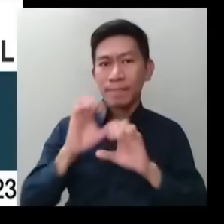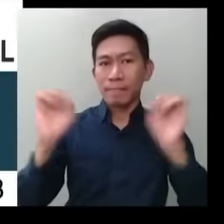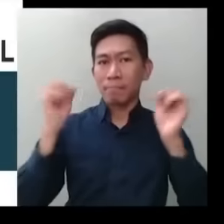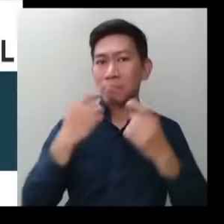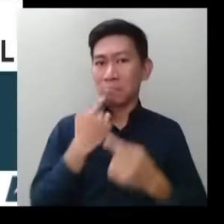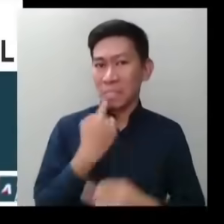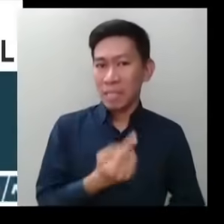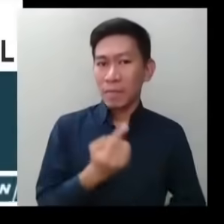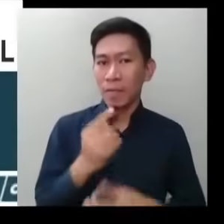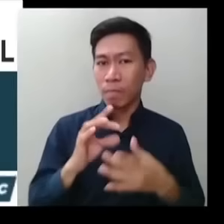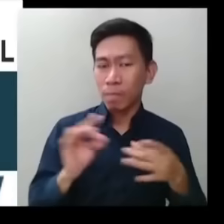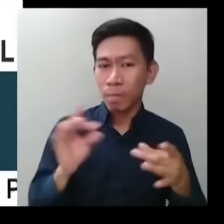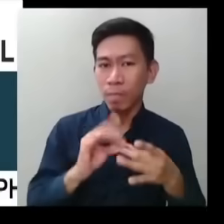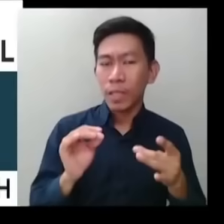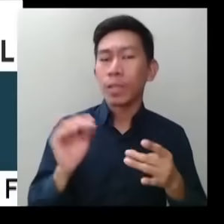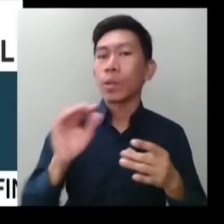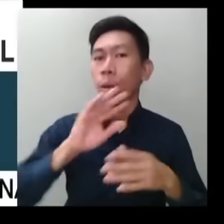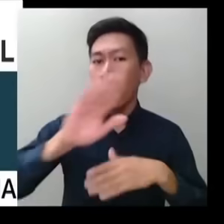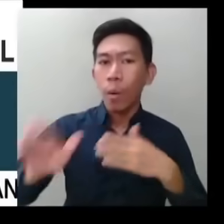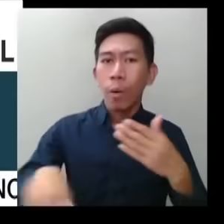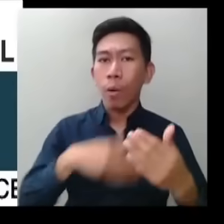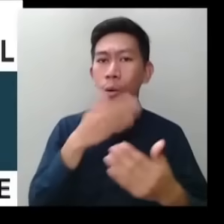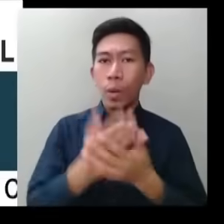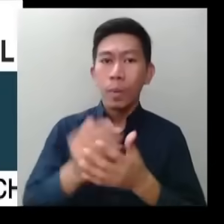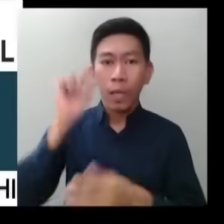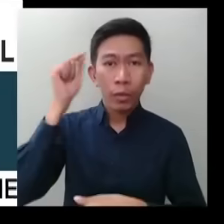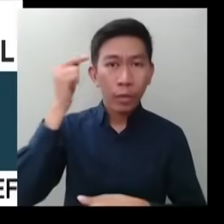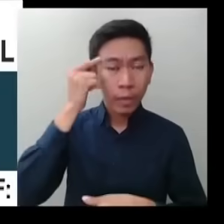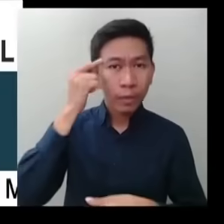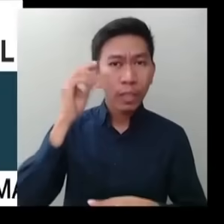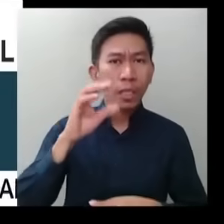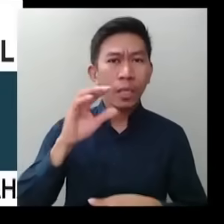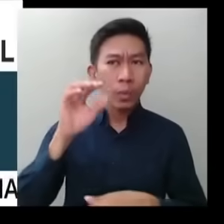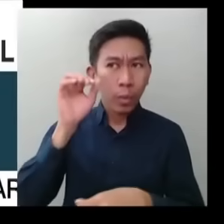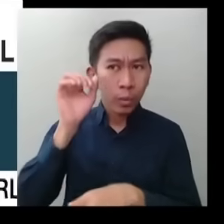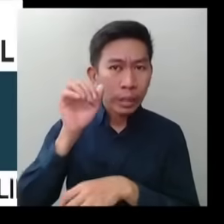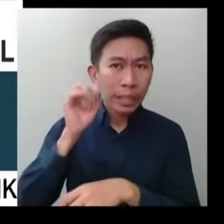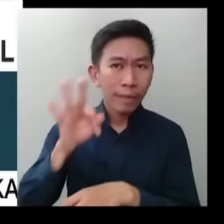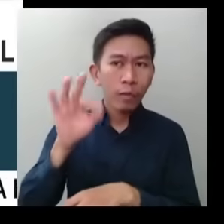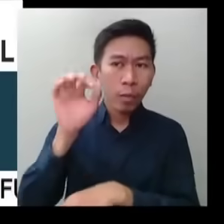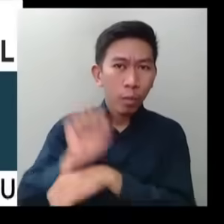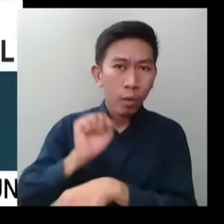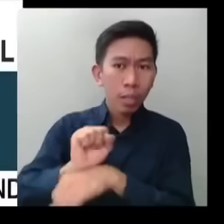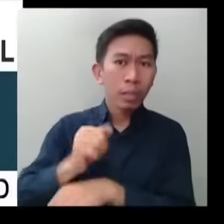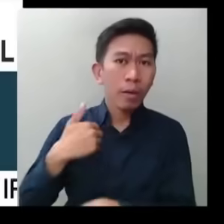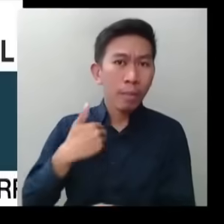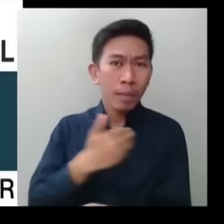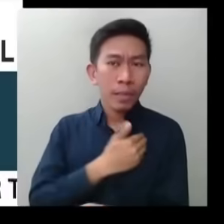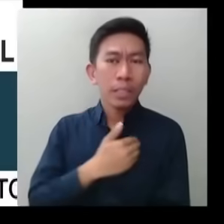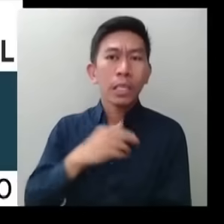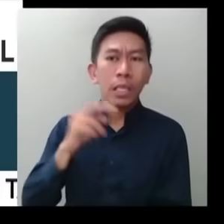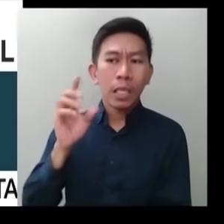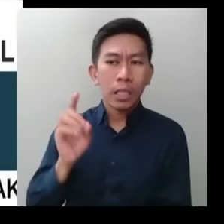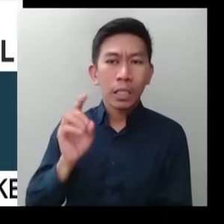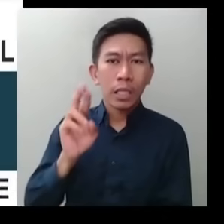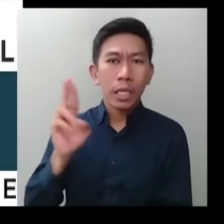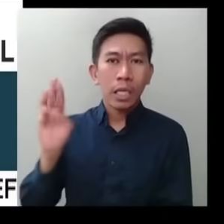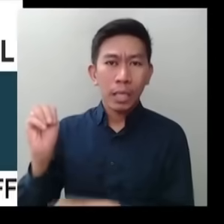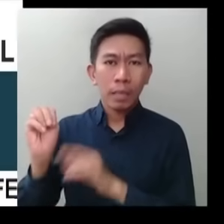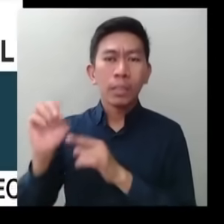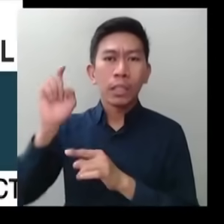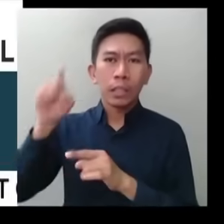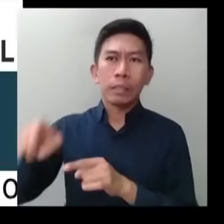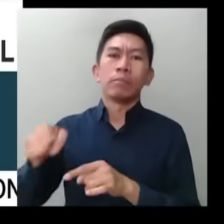for all those in government, particularly those working in disaster risk reduction and management, to be on guard, to be one step ahead,